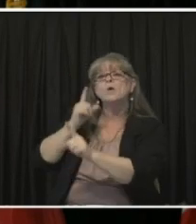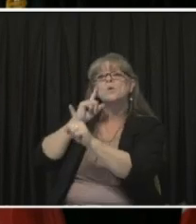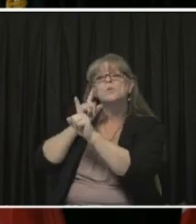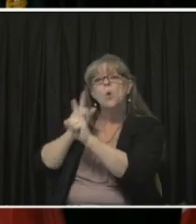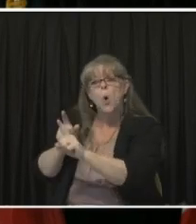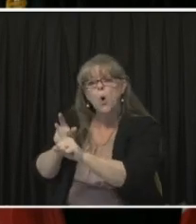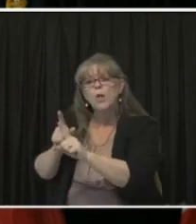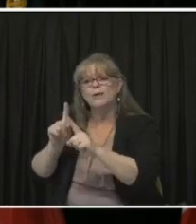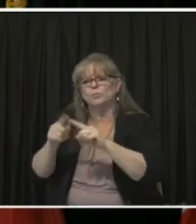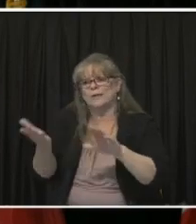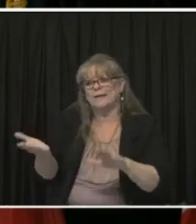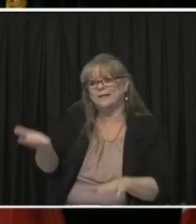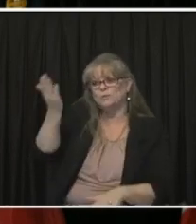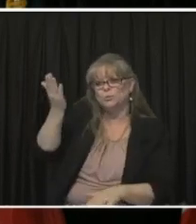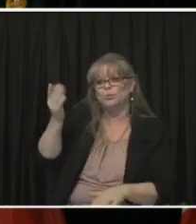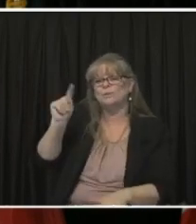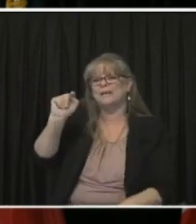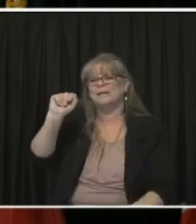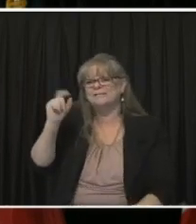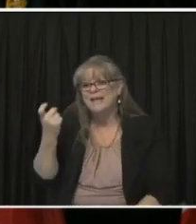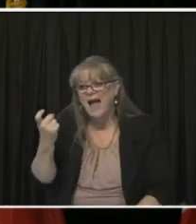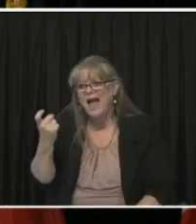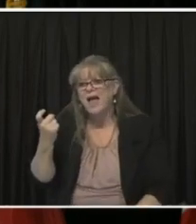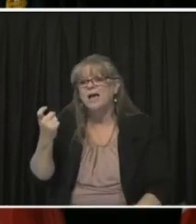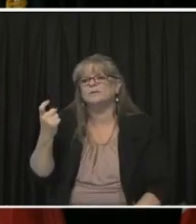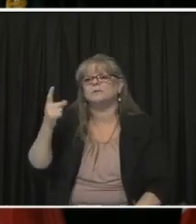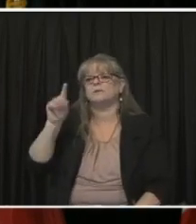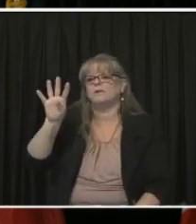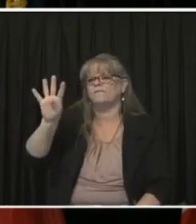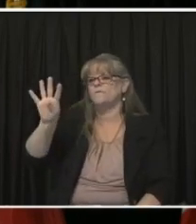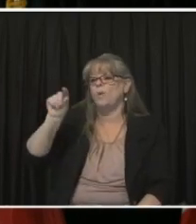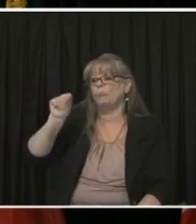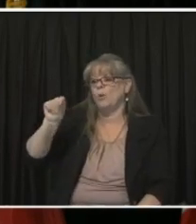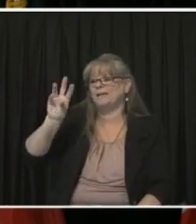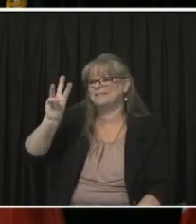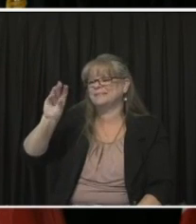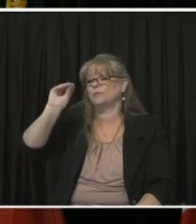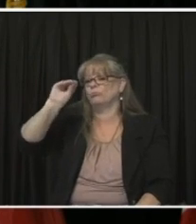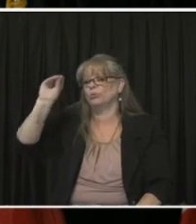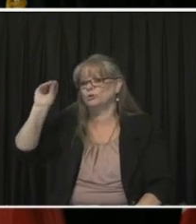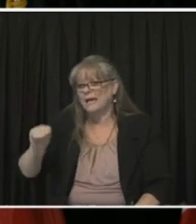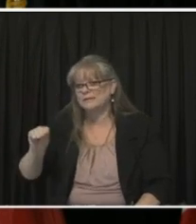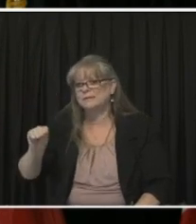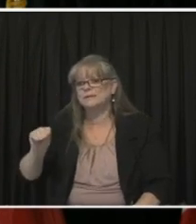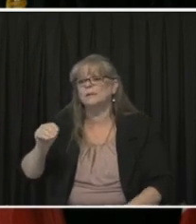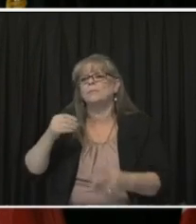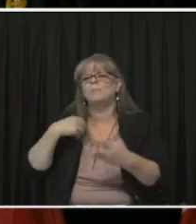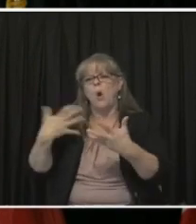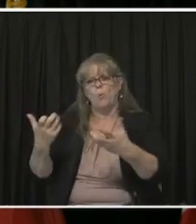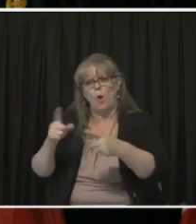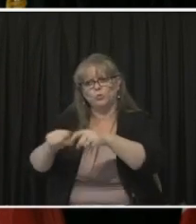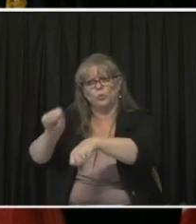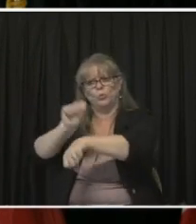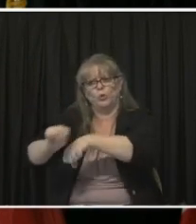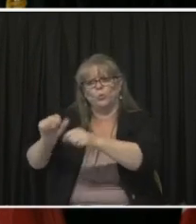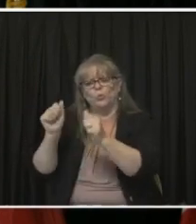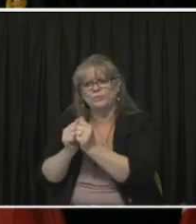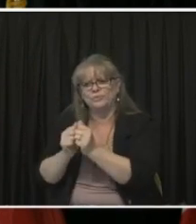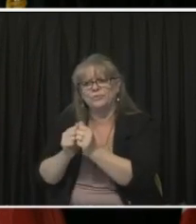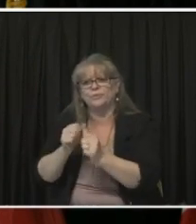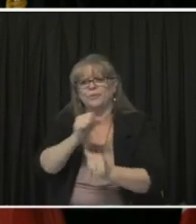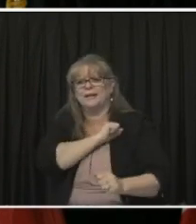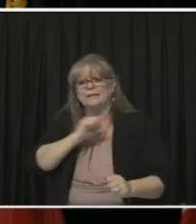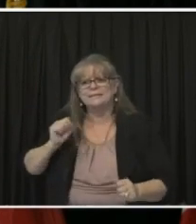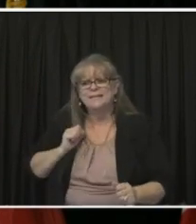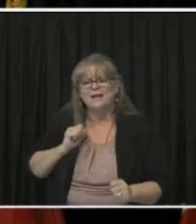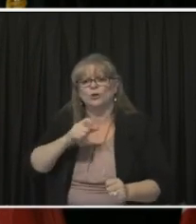on a one-year basis. I would love to work with Democrats and Republicans in the legislature to find a way to keep it at 4.5% or reduce it